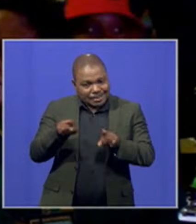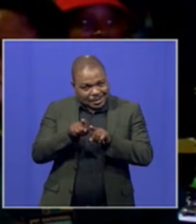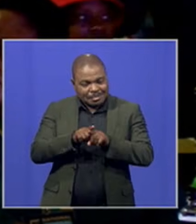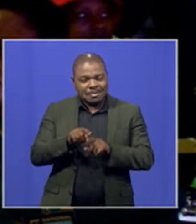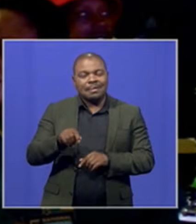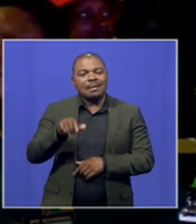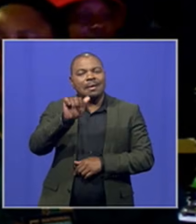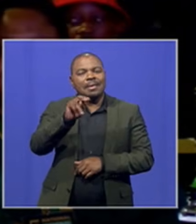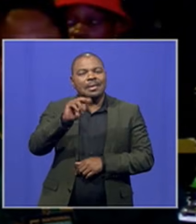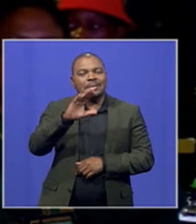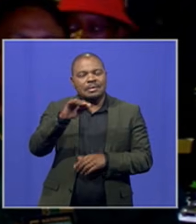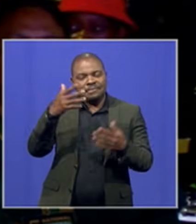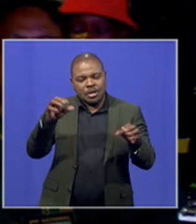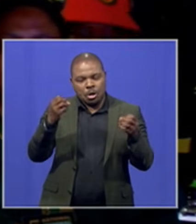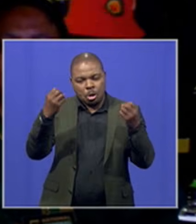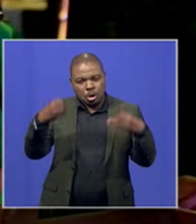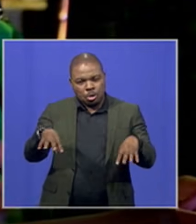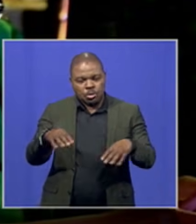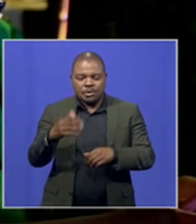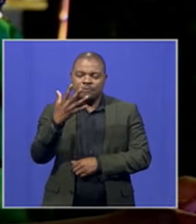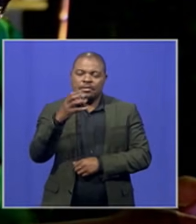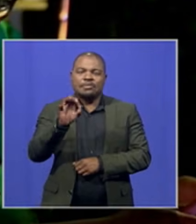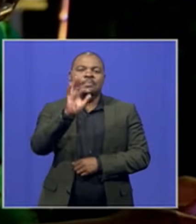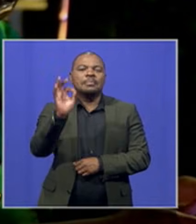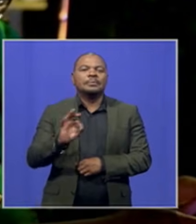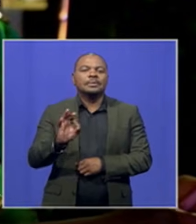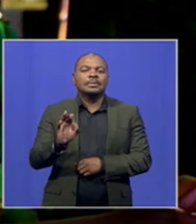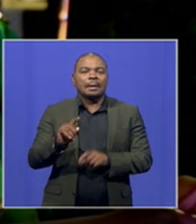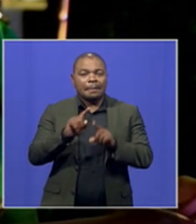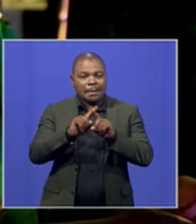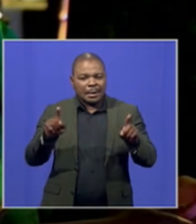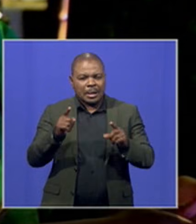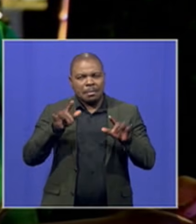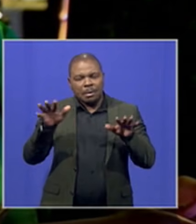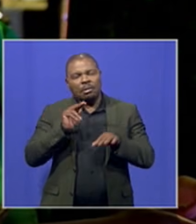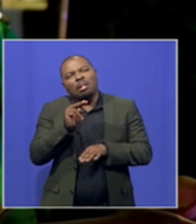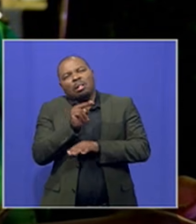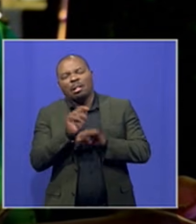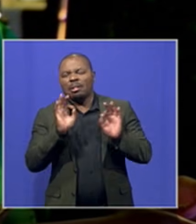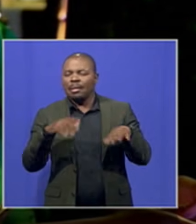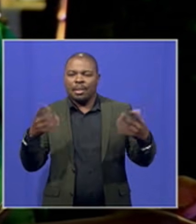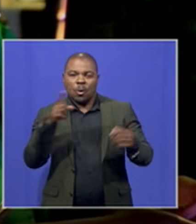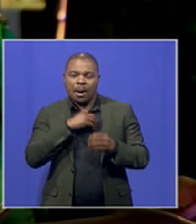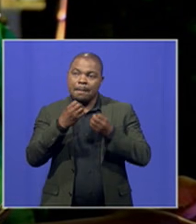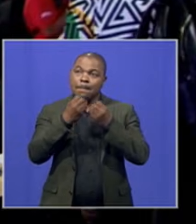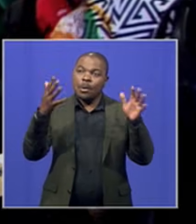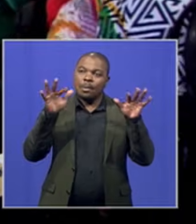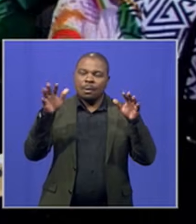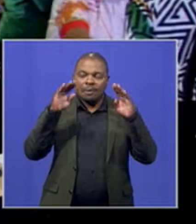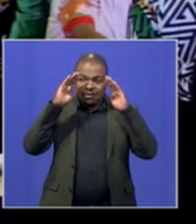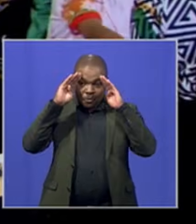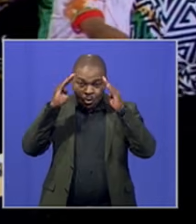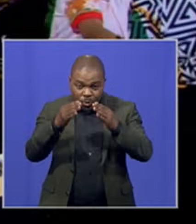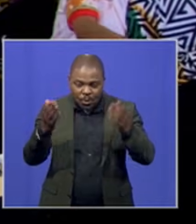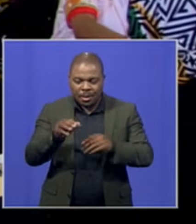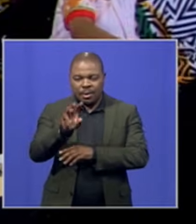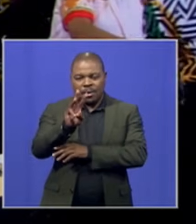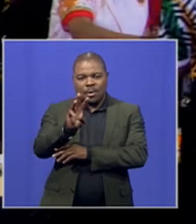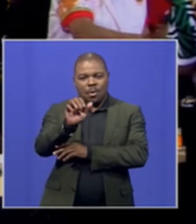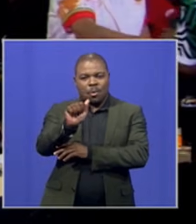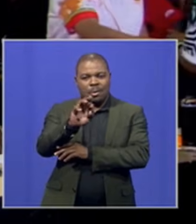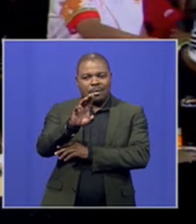lahlehelwa ke persente tse 50 empa har ka ra hlokomela hobane hangata ne re sheba diwati re